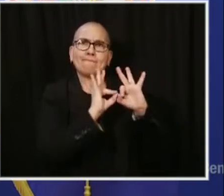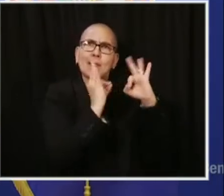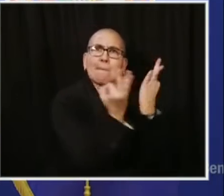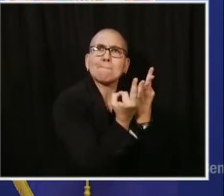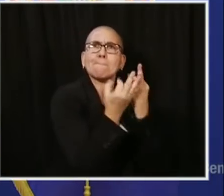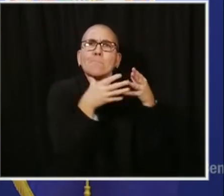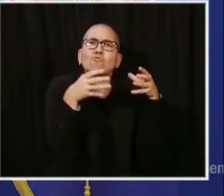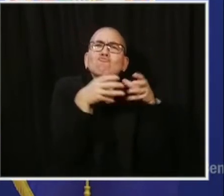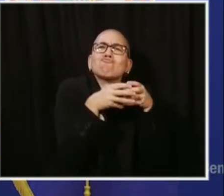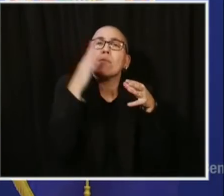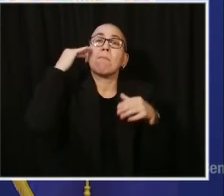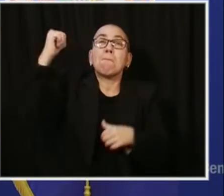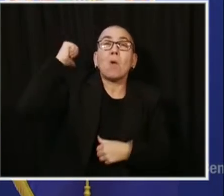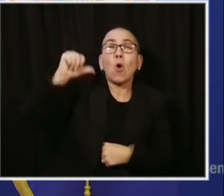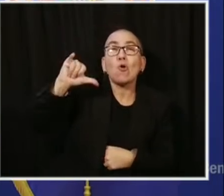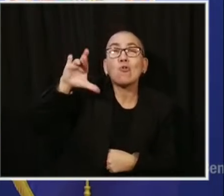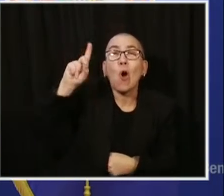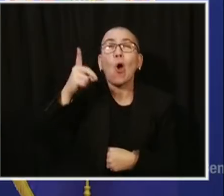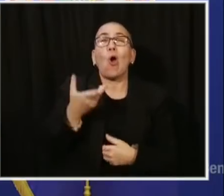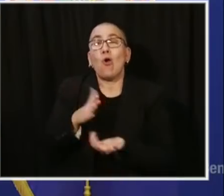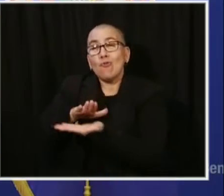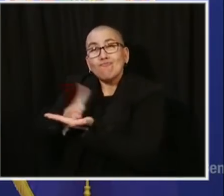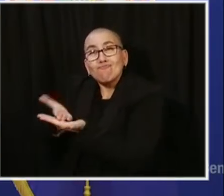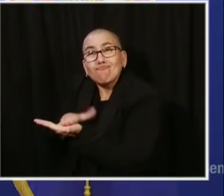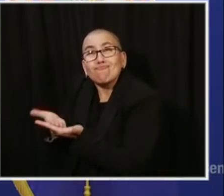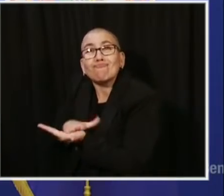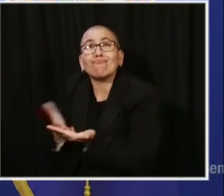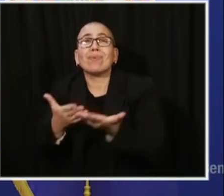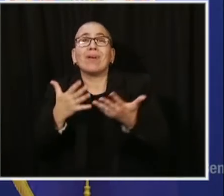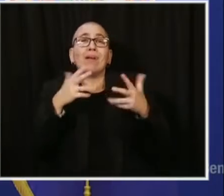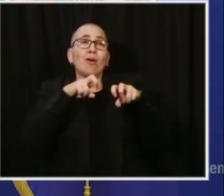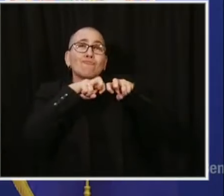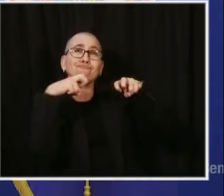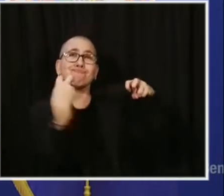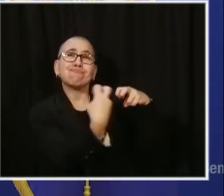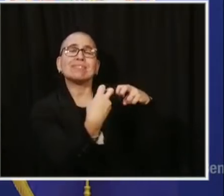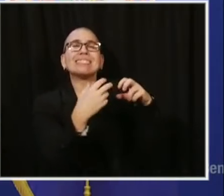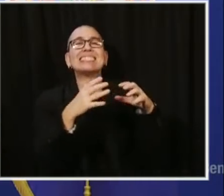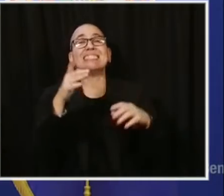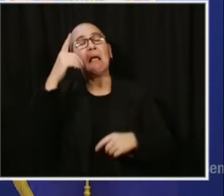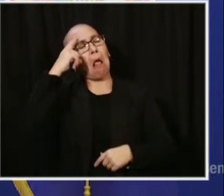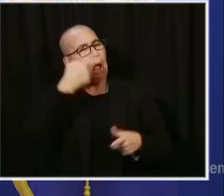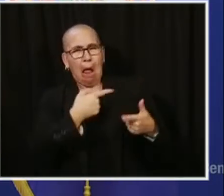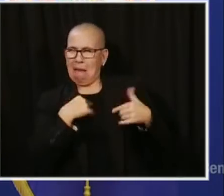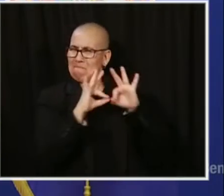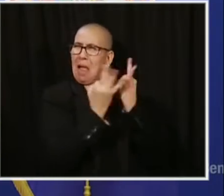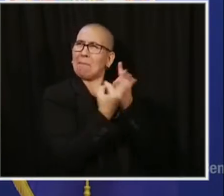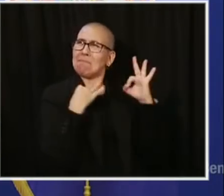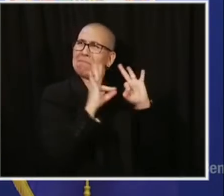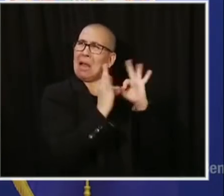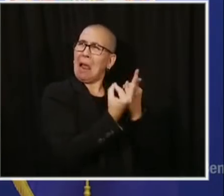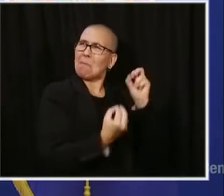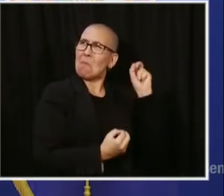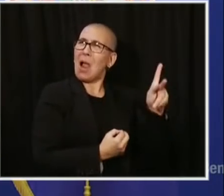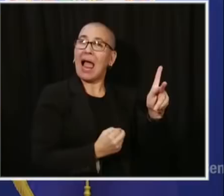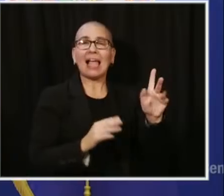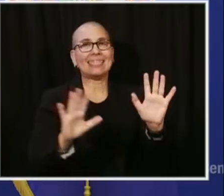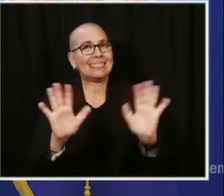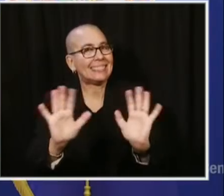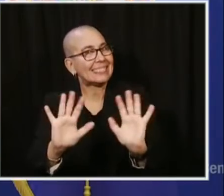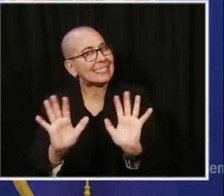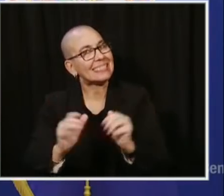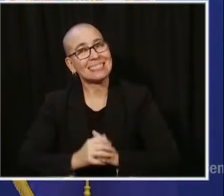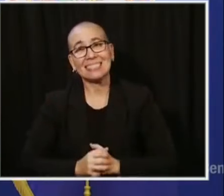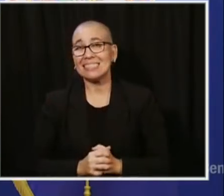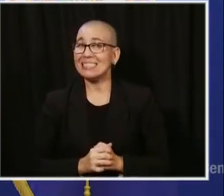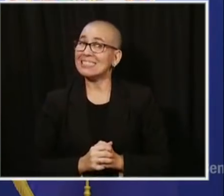just in our dining room, and these are people that we know, that would be okay. What you're going to see is that is not okay. And that's where a lot of this spread is starting